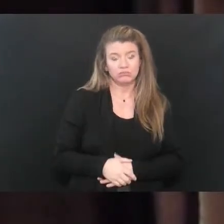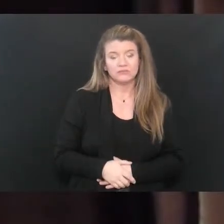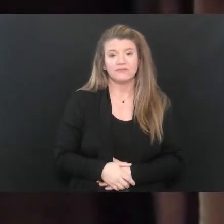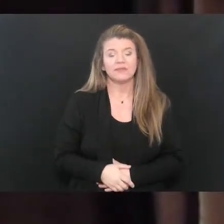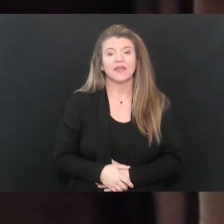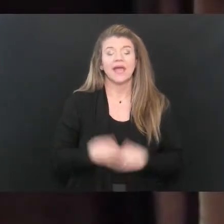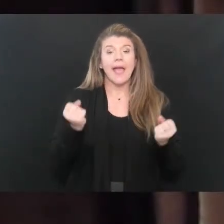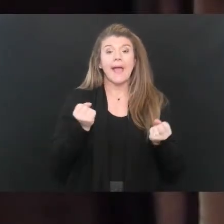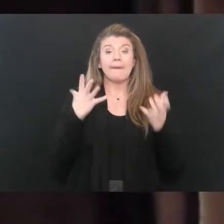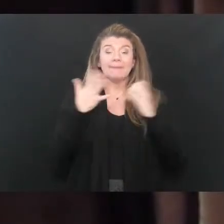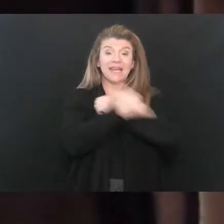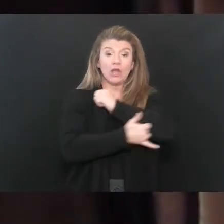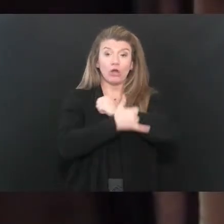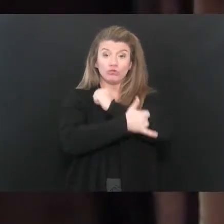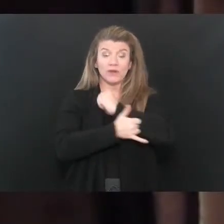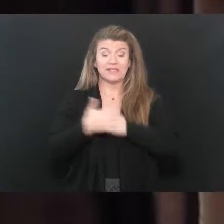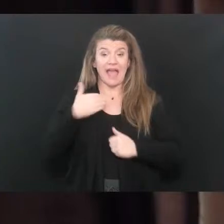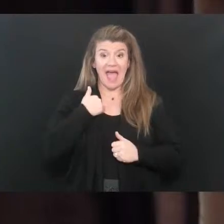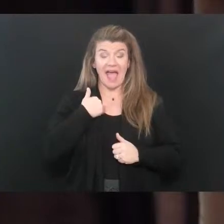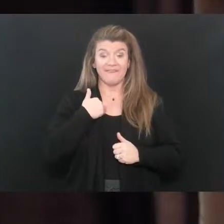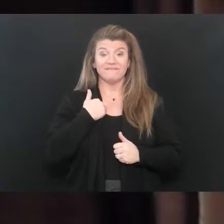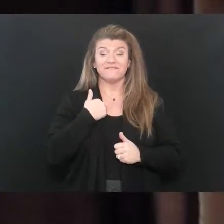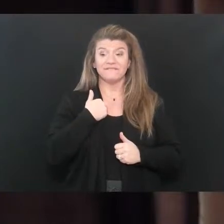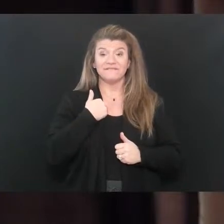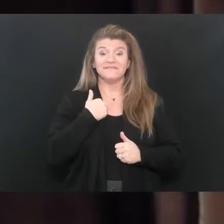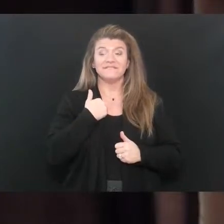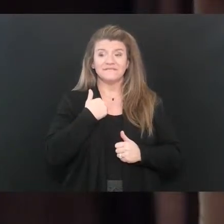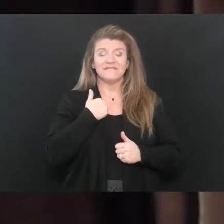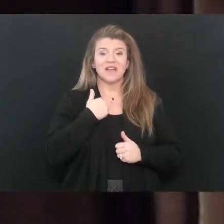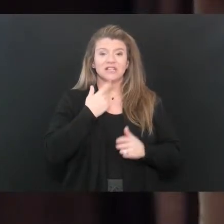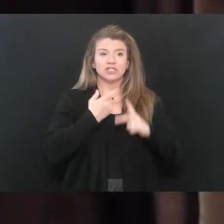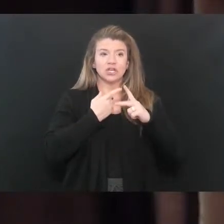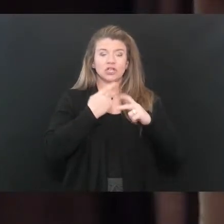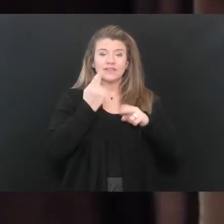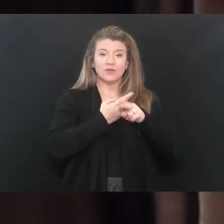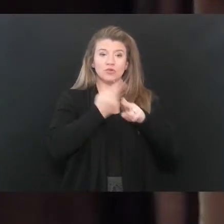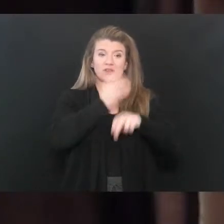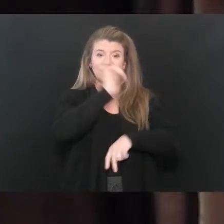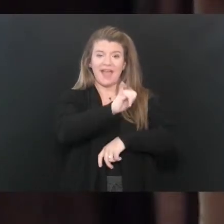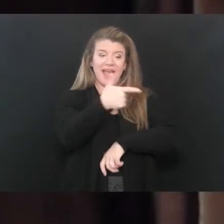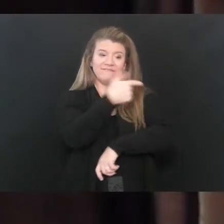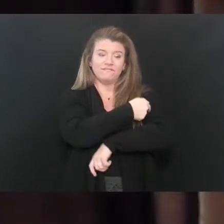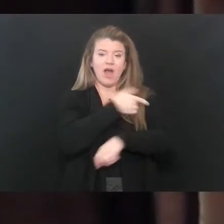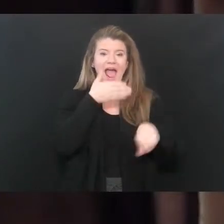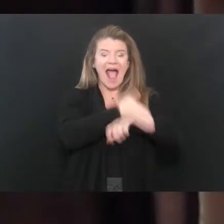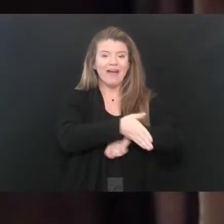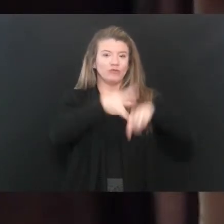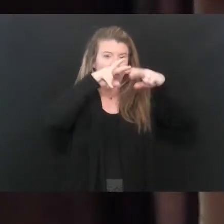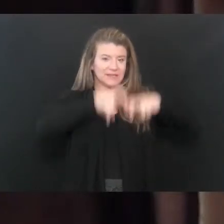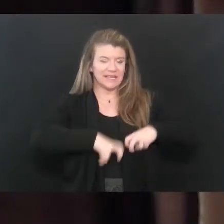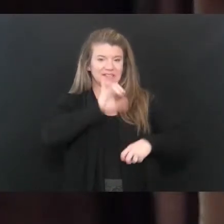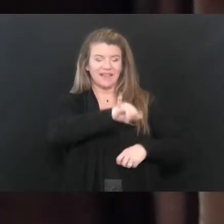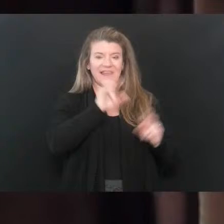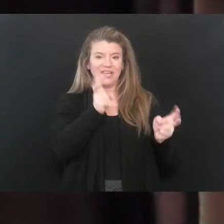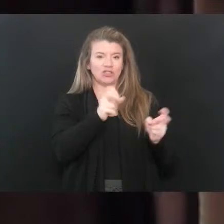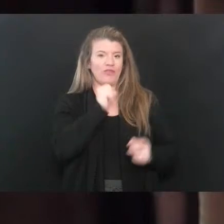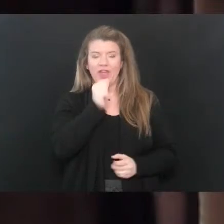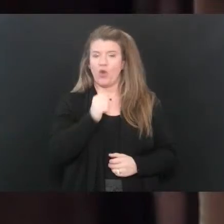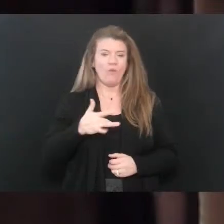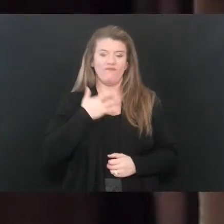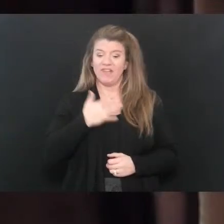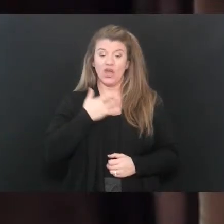Many countries have restarted the AstraZeneca vaccine after assessing that problem, not feeling that that